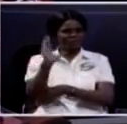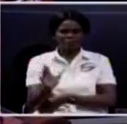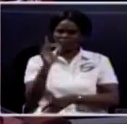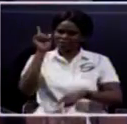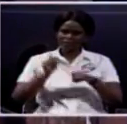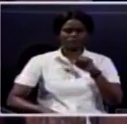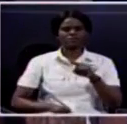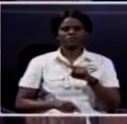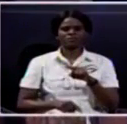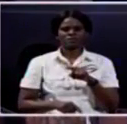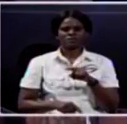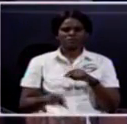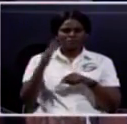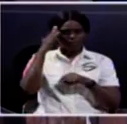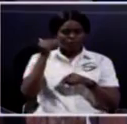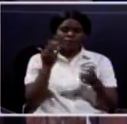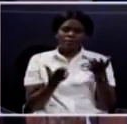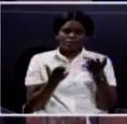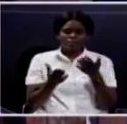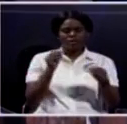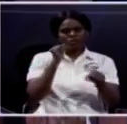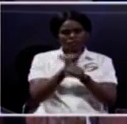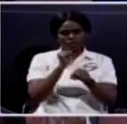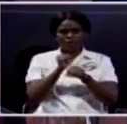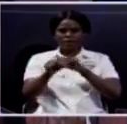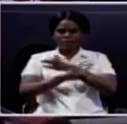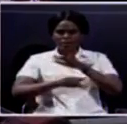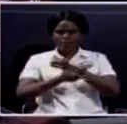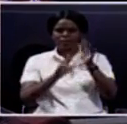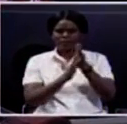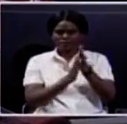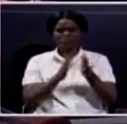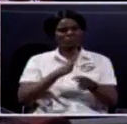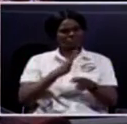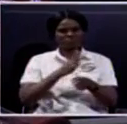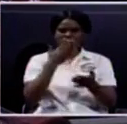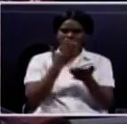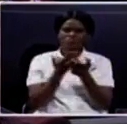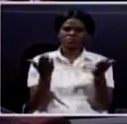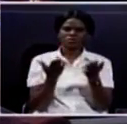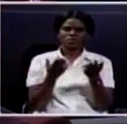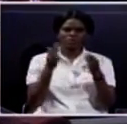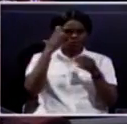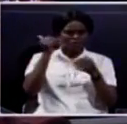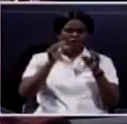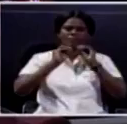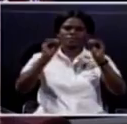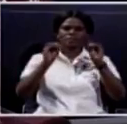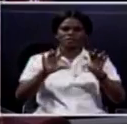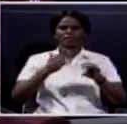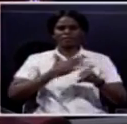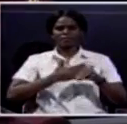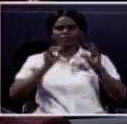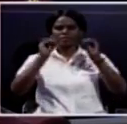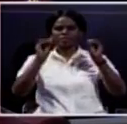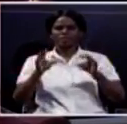can't. And that's why maybe performance at primary school level has not been effective, because my teachers, our teachers, are overloaded